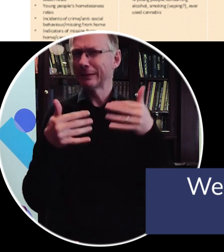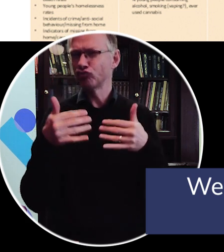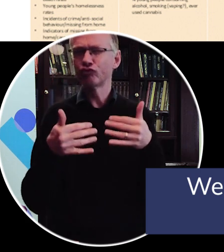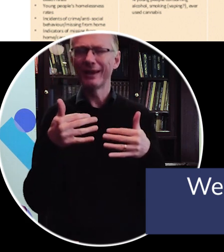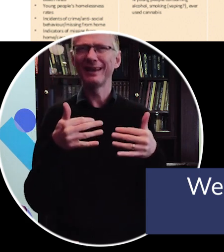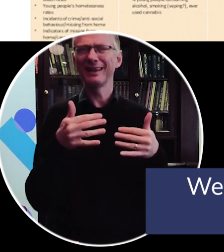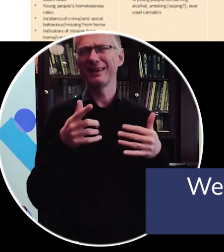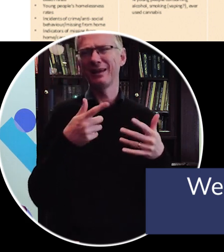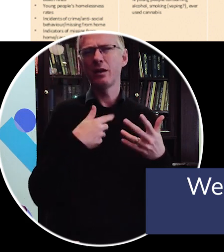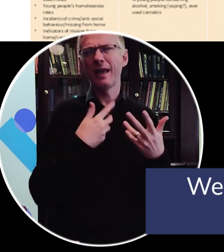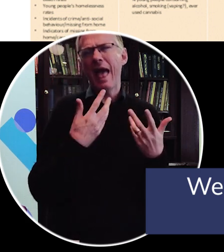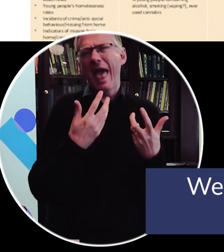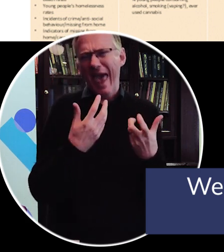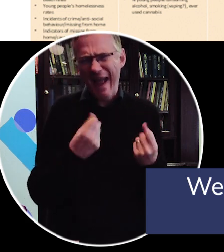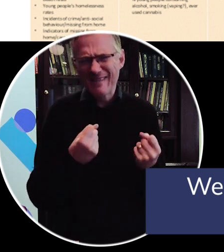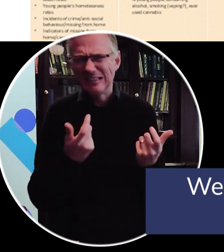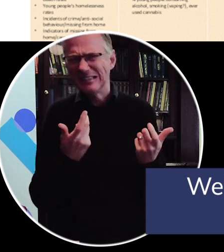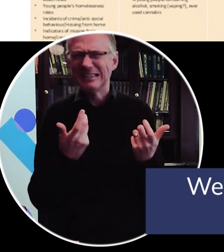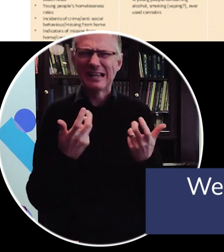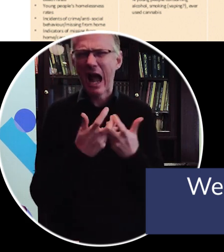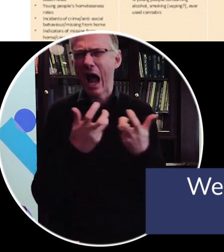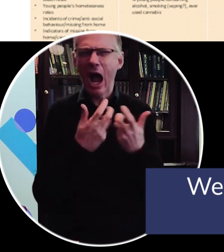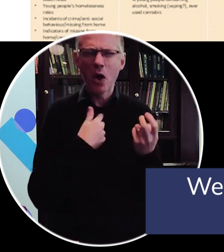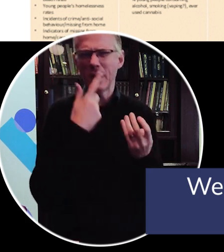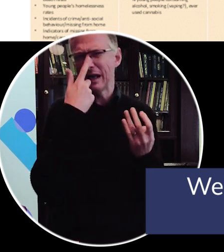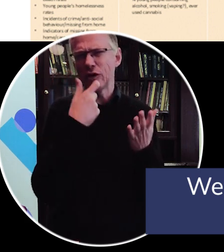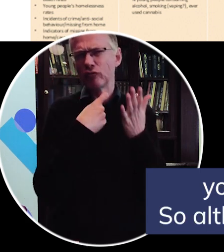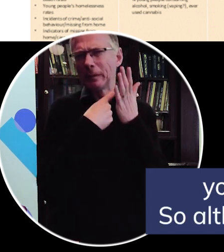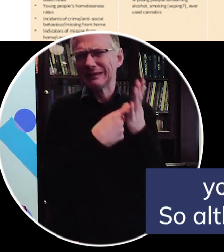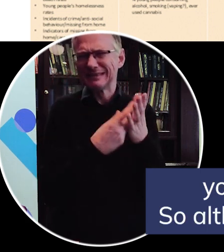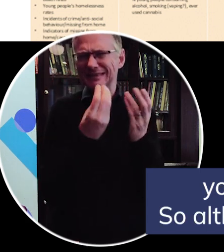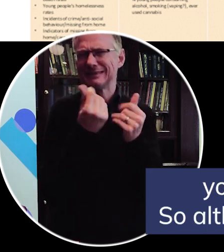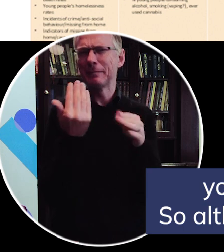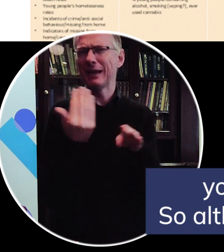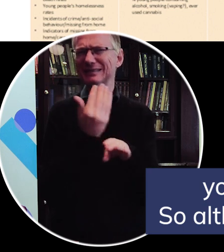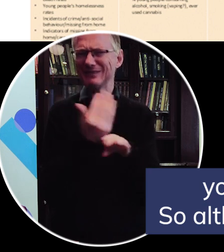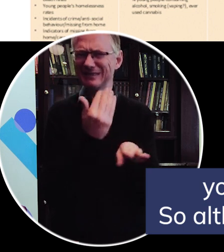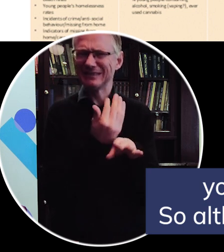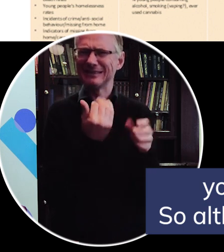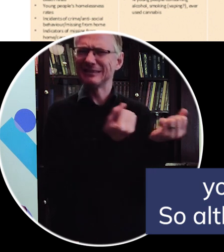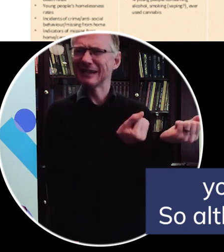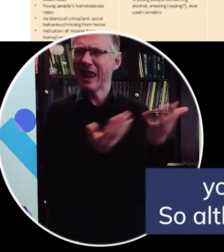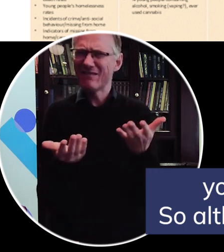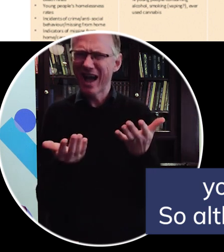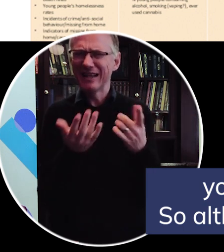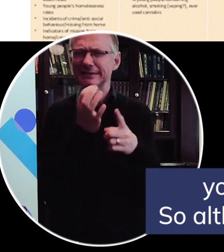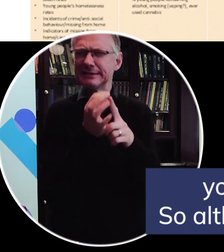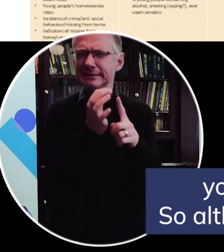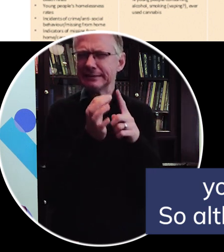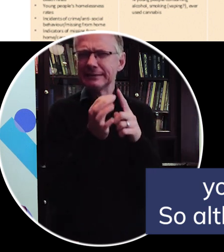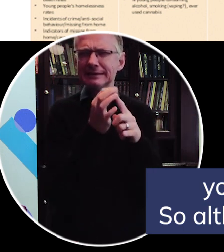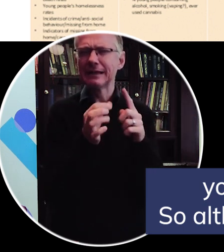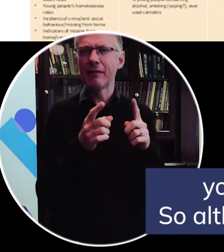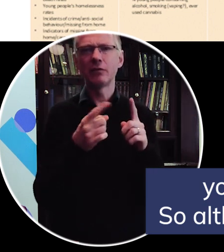we've had tension as well. How might we represent in this, maybe some of the activities you're doing to deliver them and all of that detail. So although